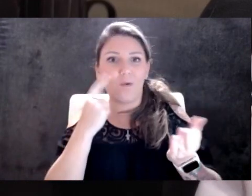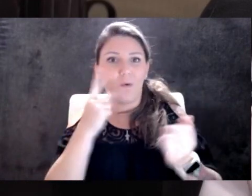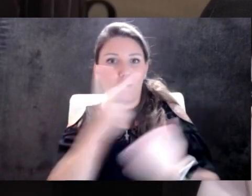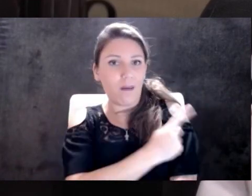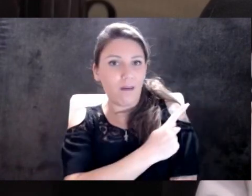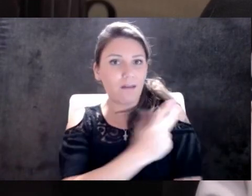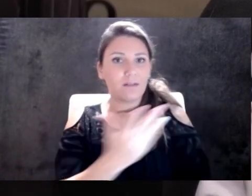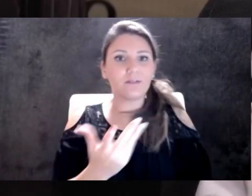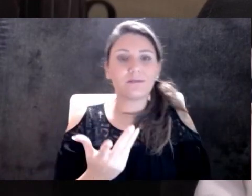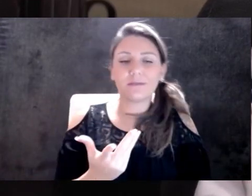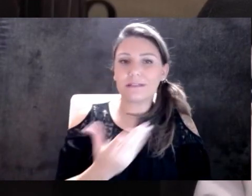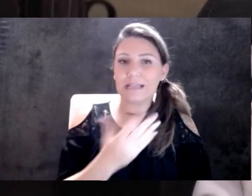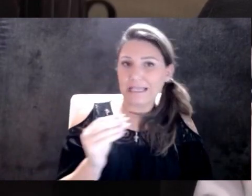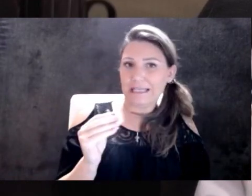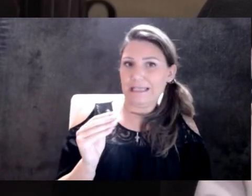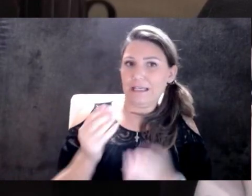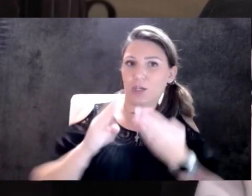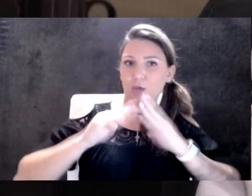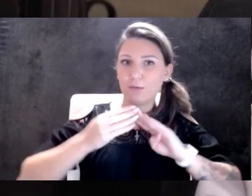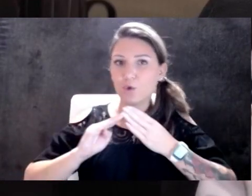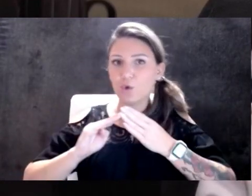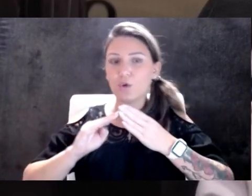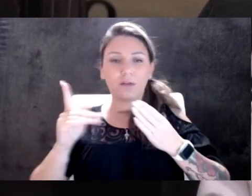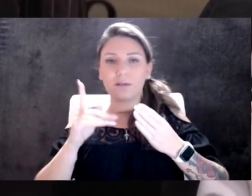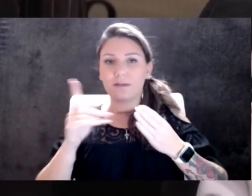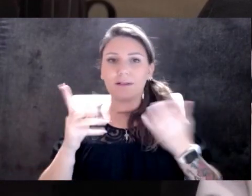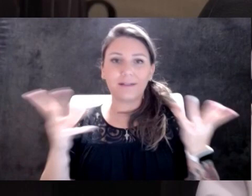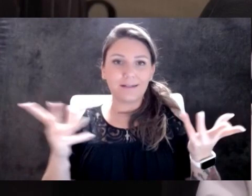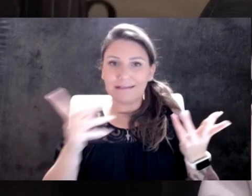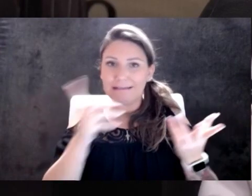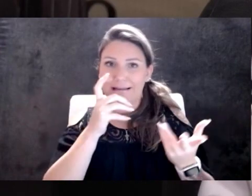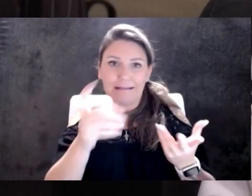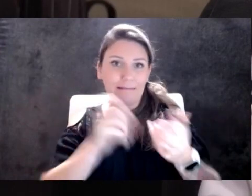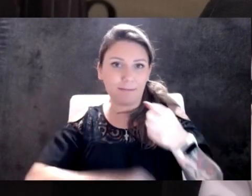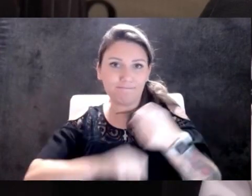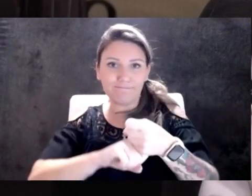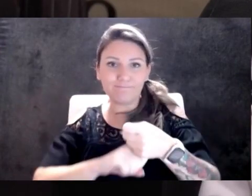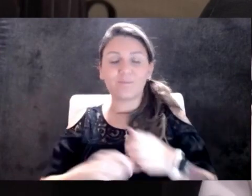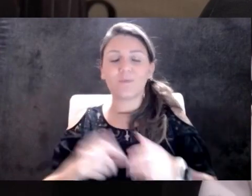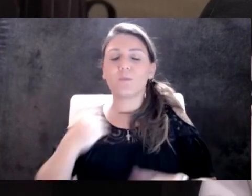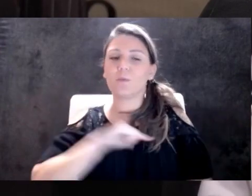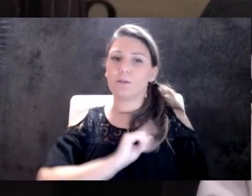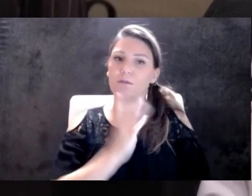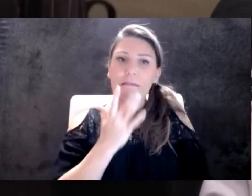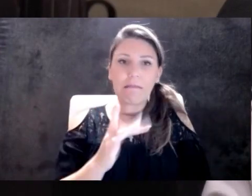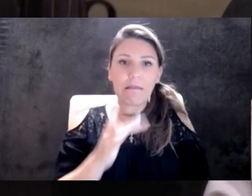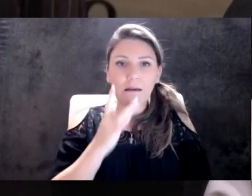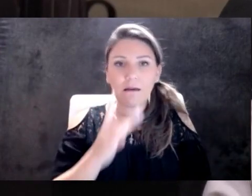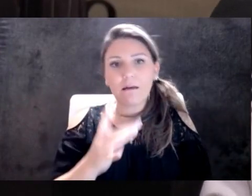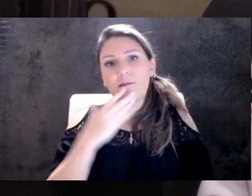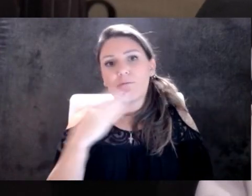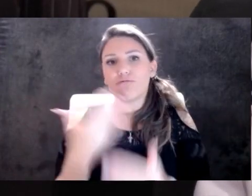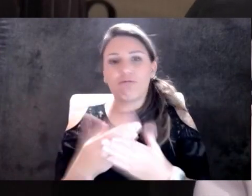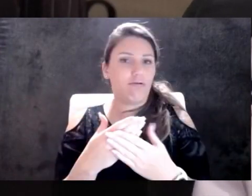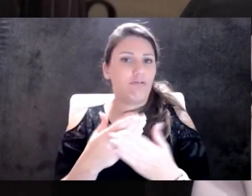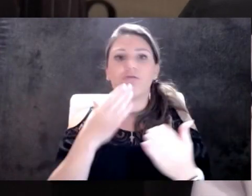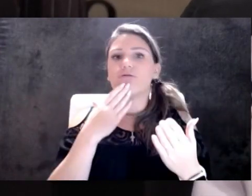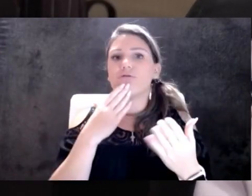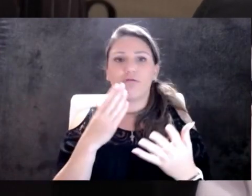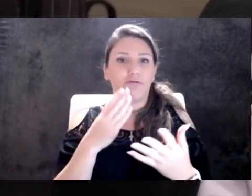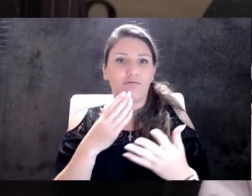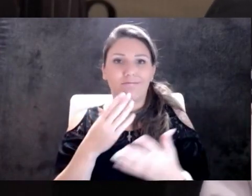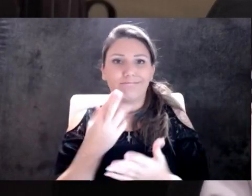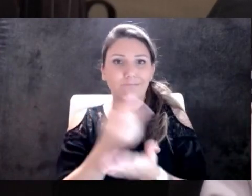and community isn't endorsing clinical trials. So we're fortunate to have a very rich portfolio of many